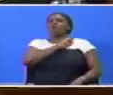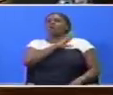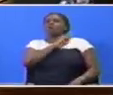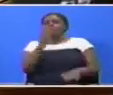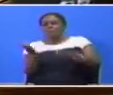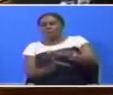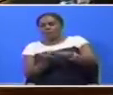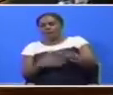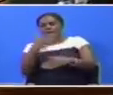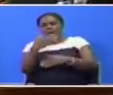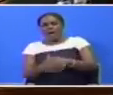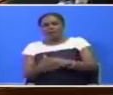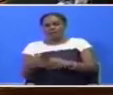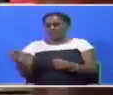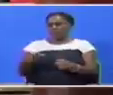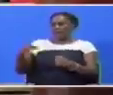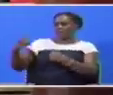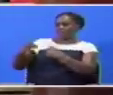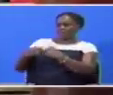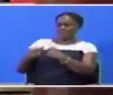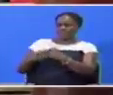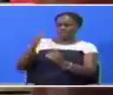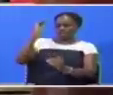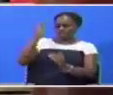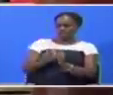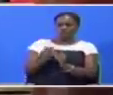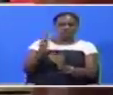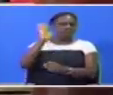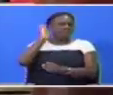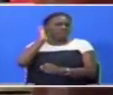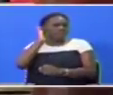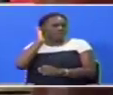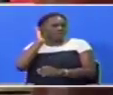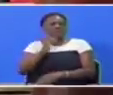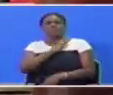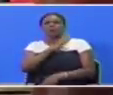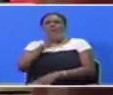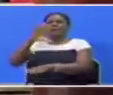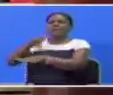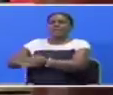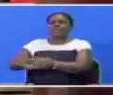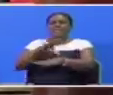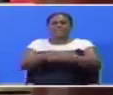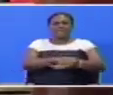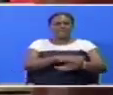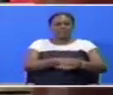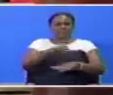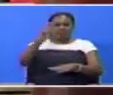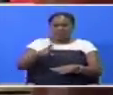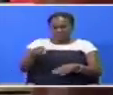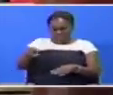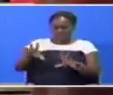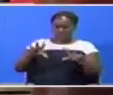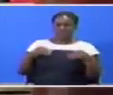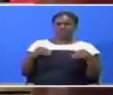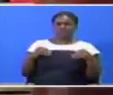filed after the August elections. We should stop hearing this noise from NASA. that all decisions or certain decisions must go their way is